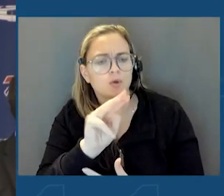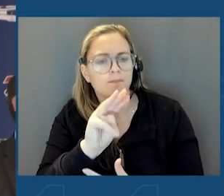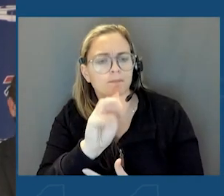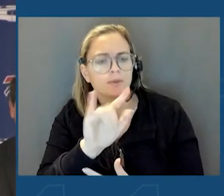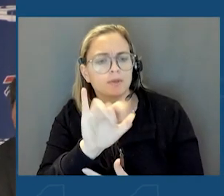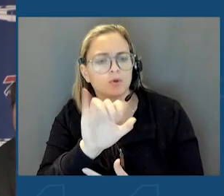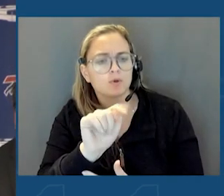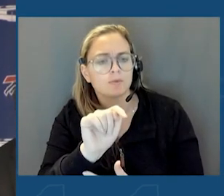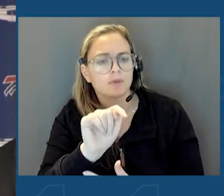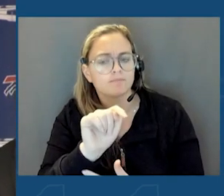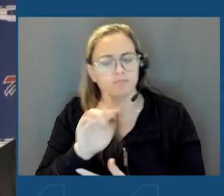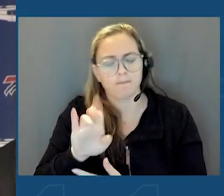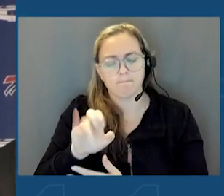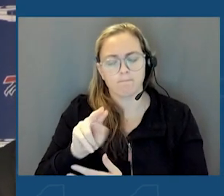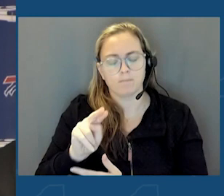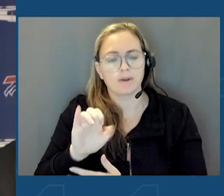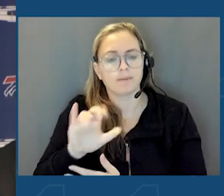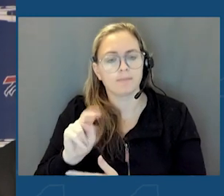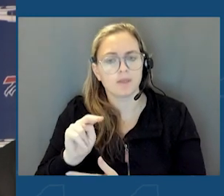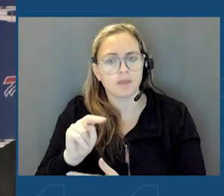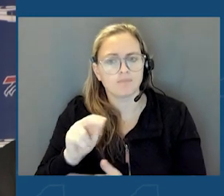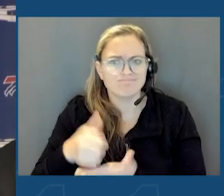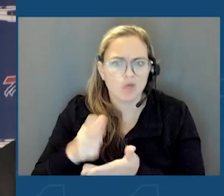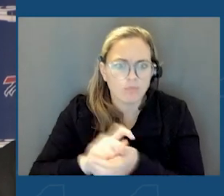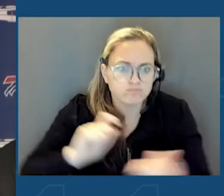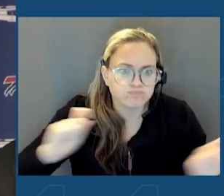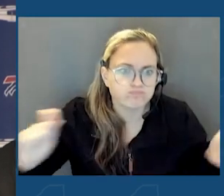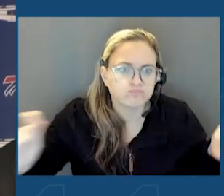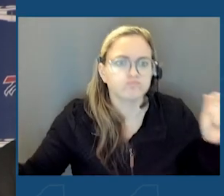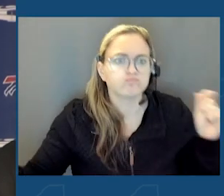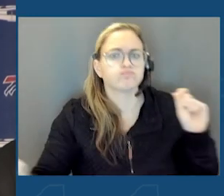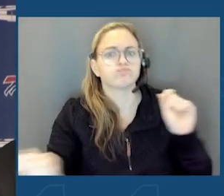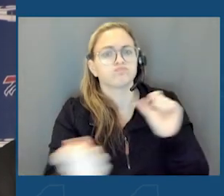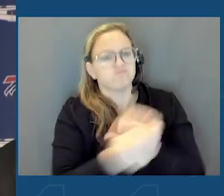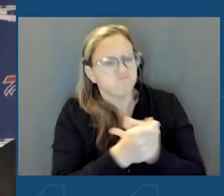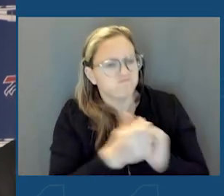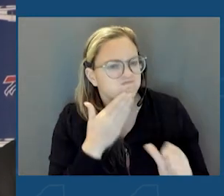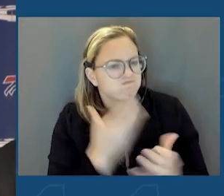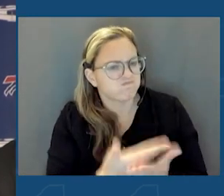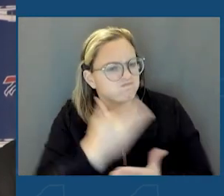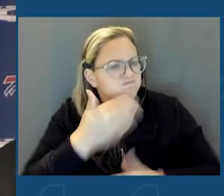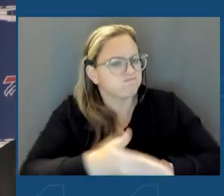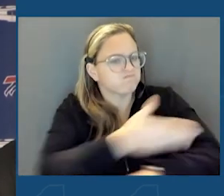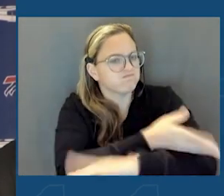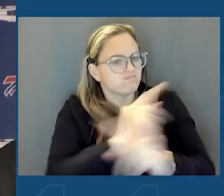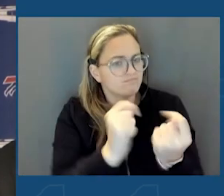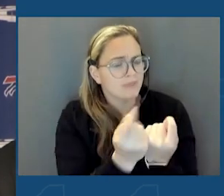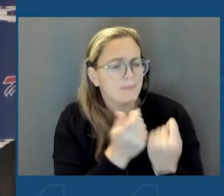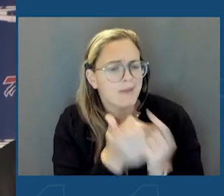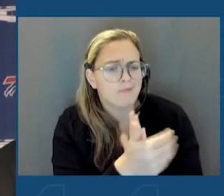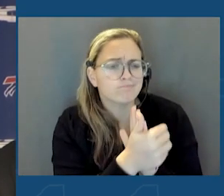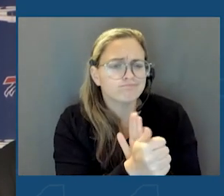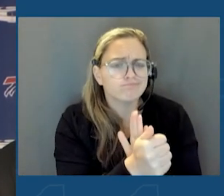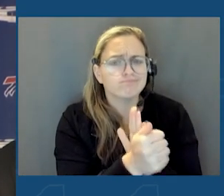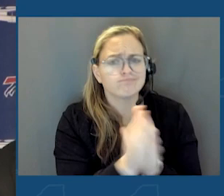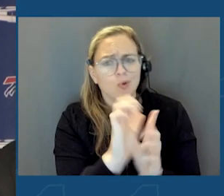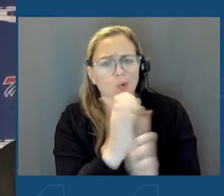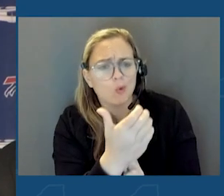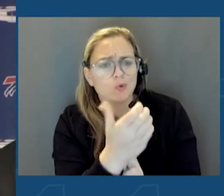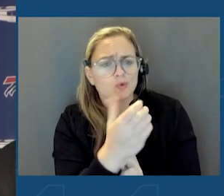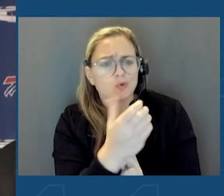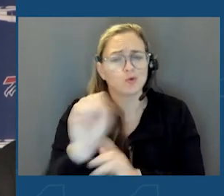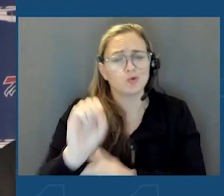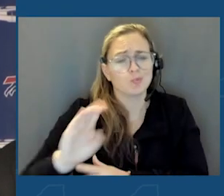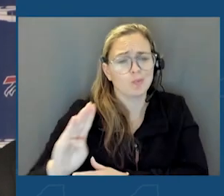Beane. The group helped turn the team into a playoff contender quickly and now have the talent and culture of Super Bowl